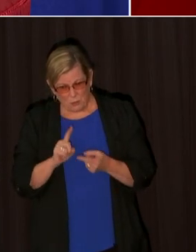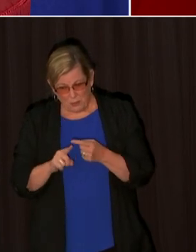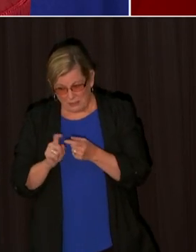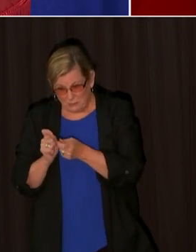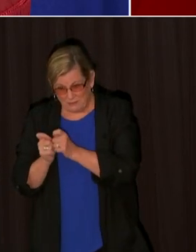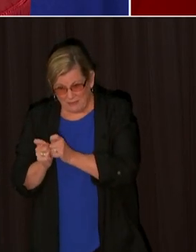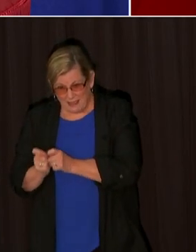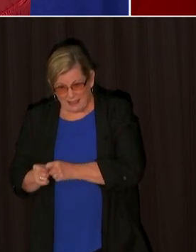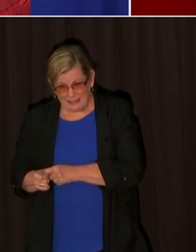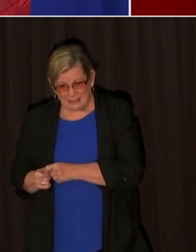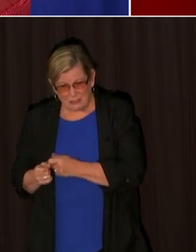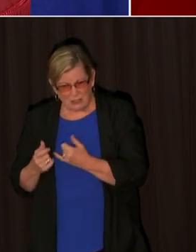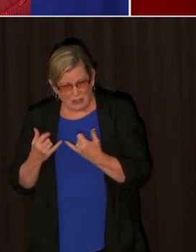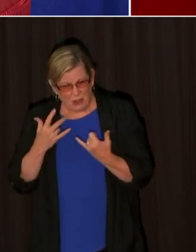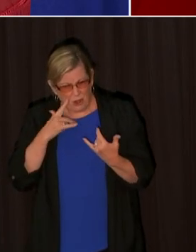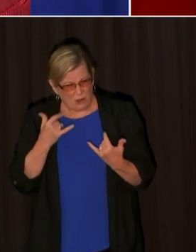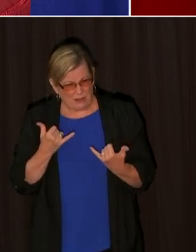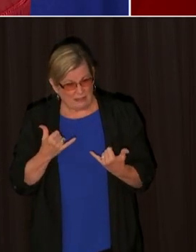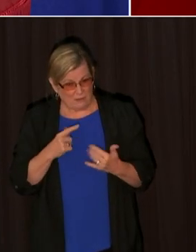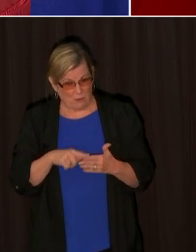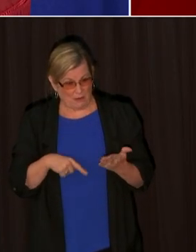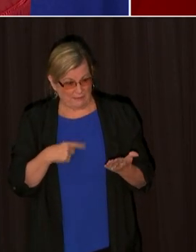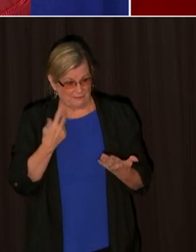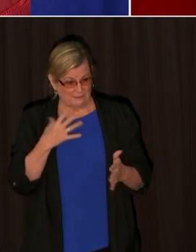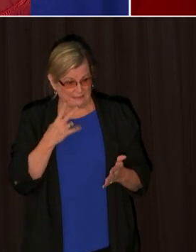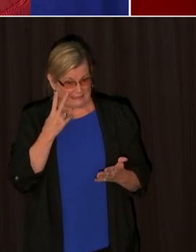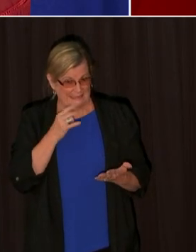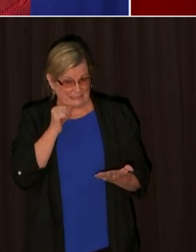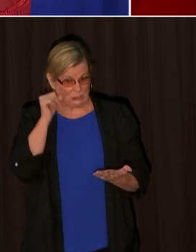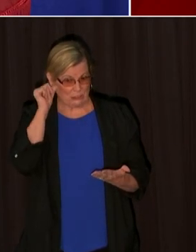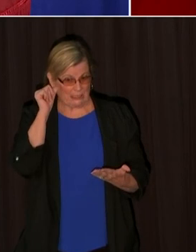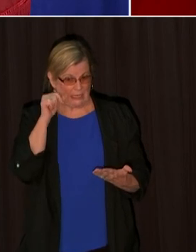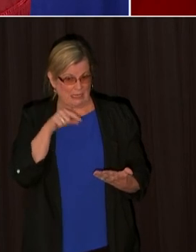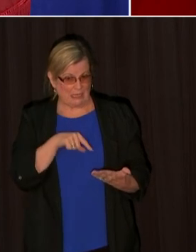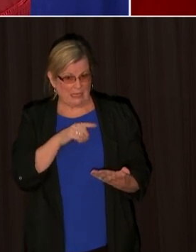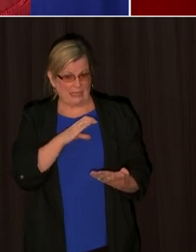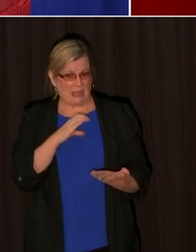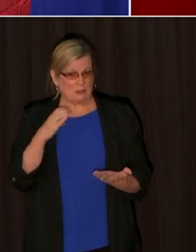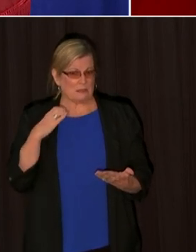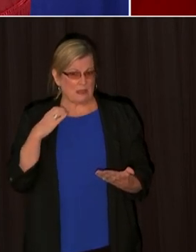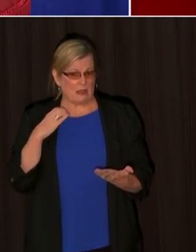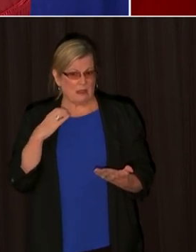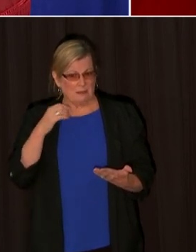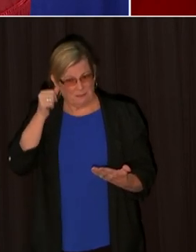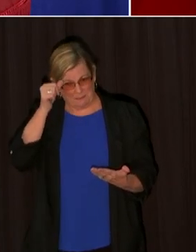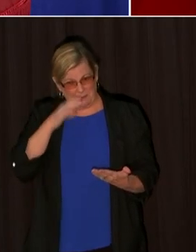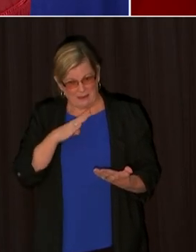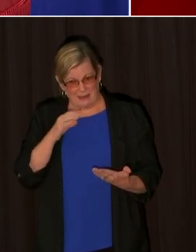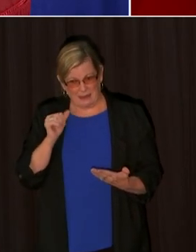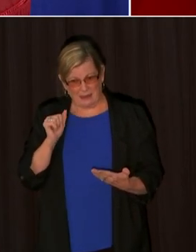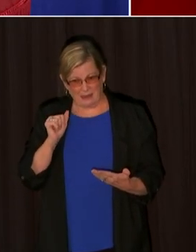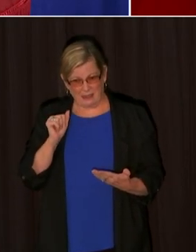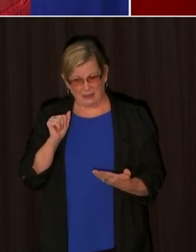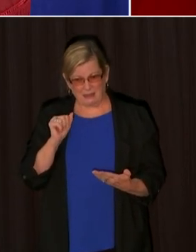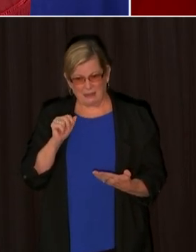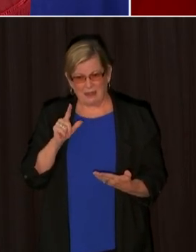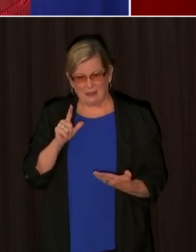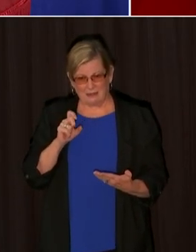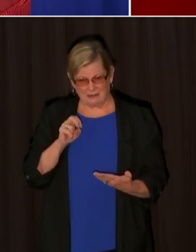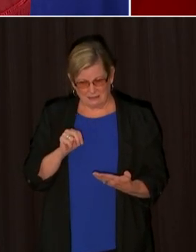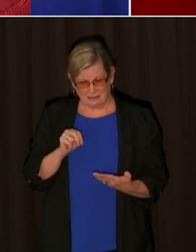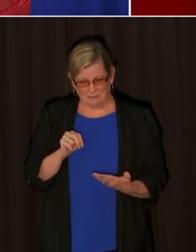from reporting and what we've seen yesterday that Councilmember Allen and the council acquiesced to many